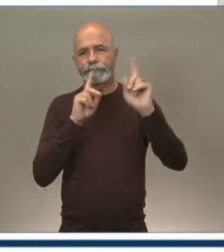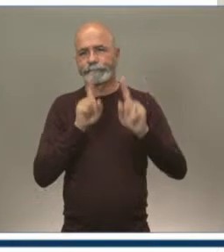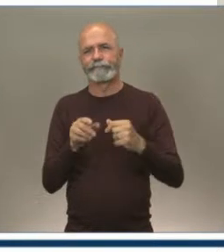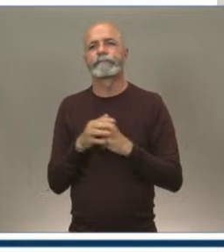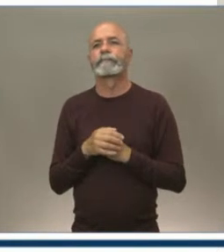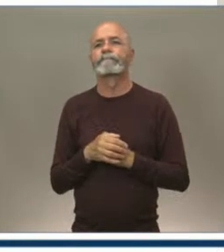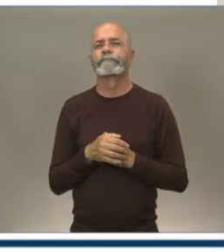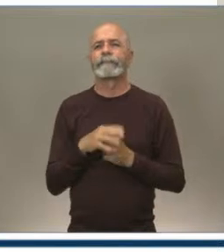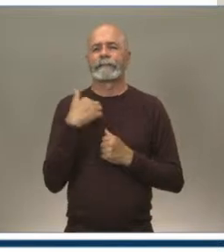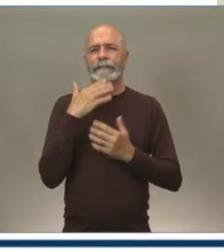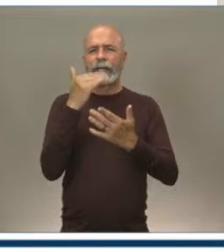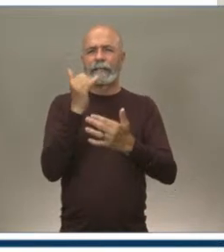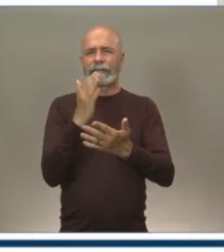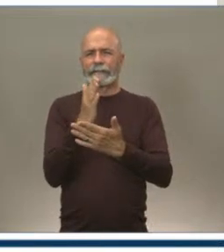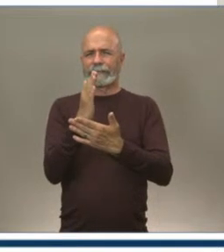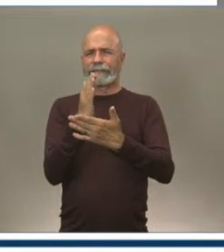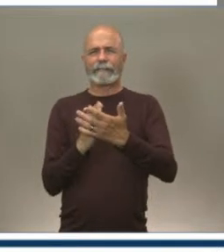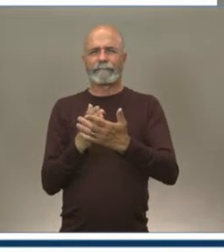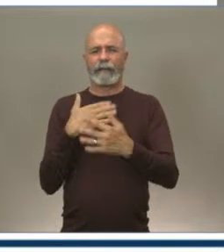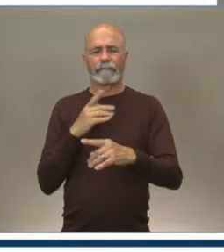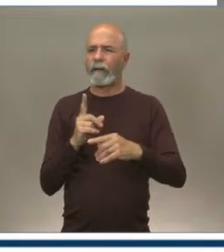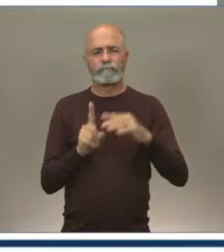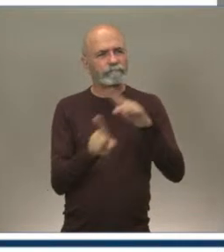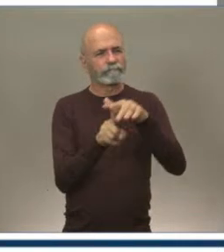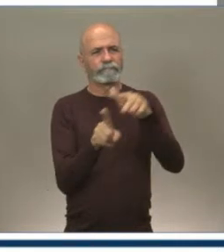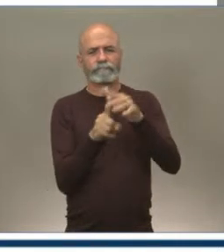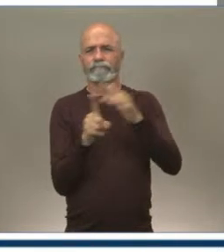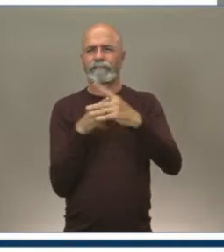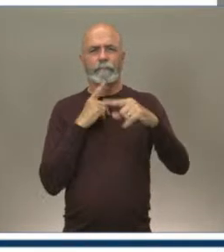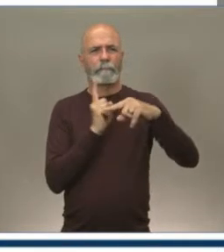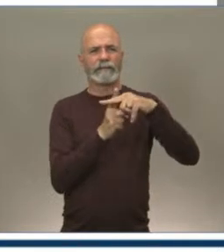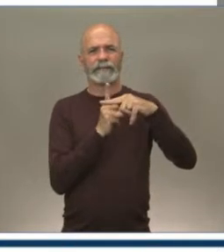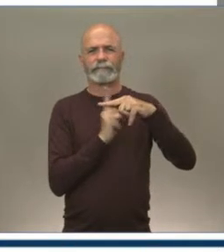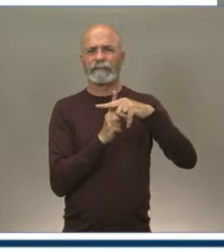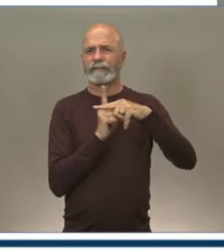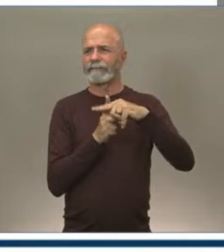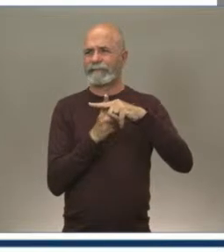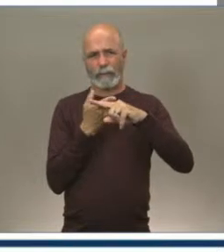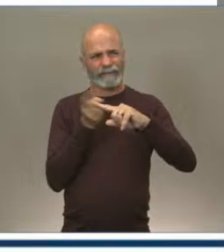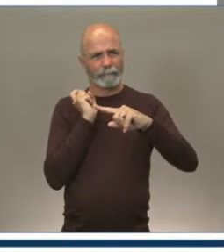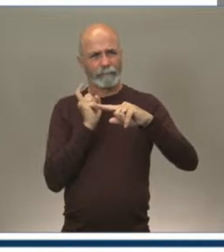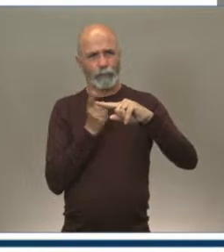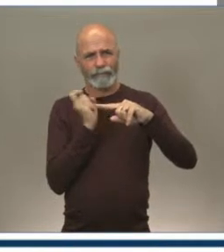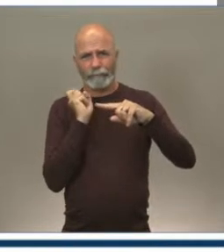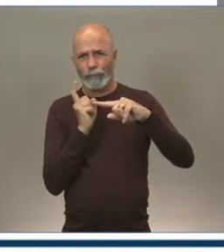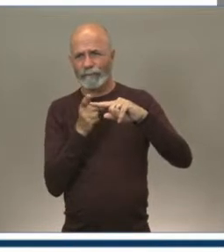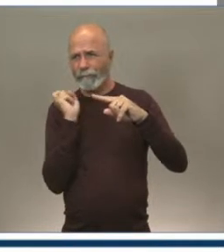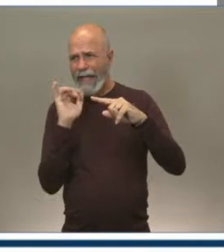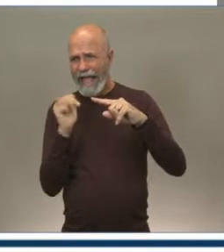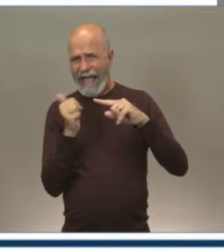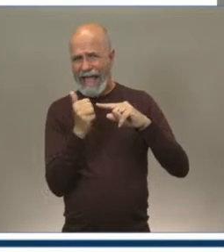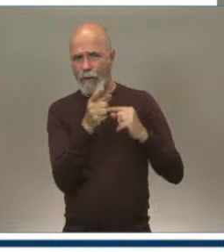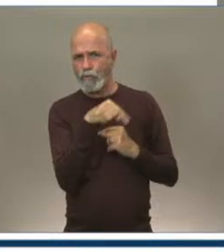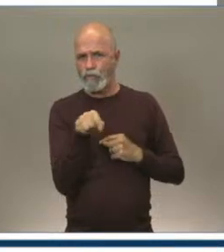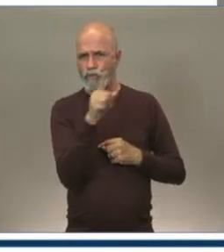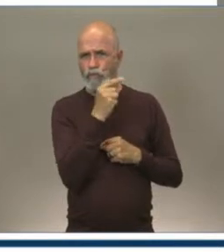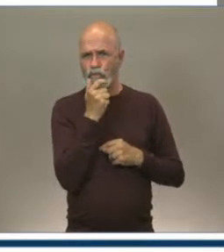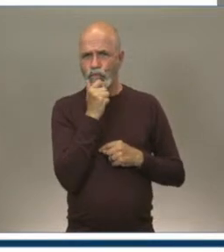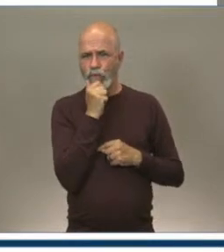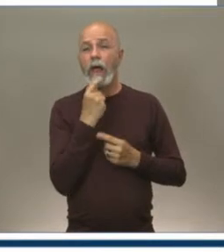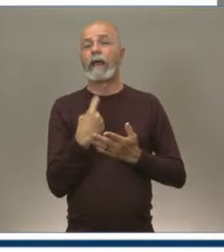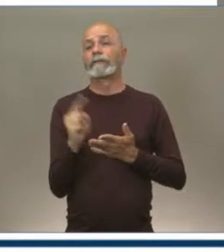certain about how they acquired their infection. So far, throughout the last few weeks, that we've been able to